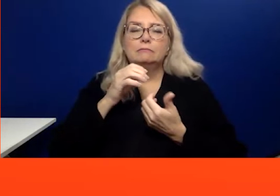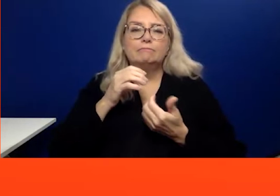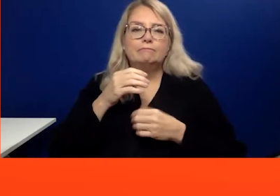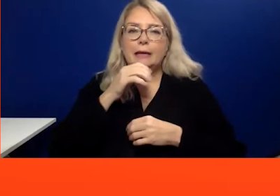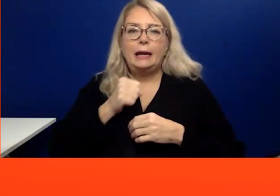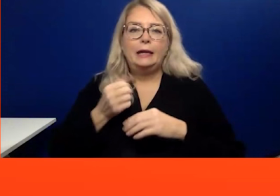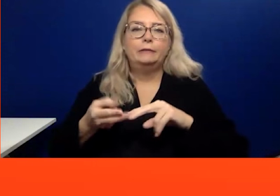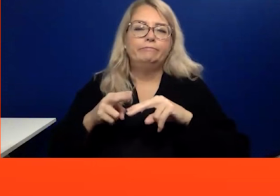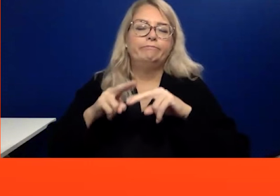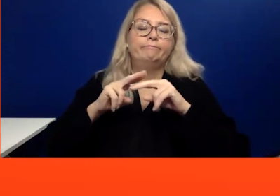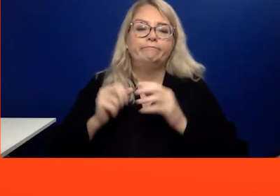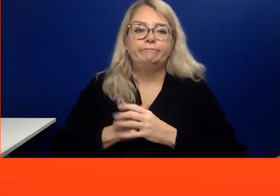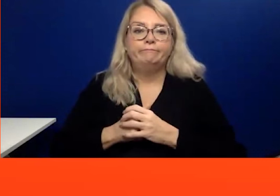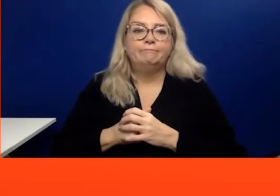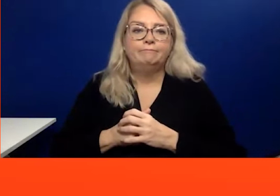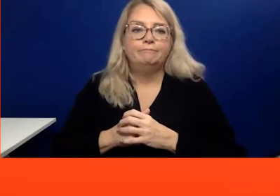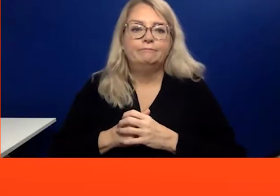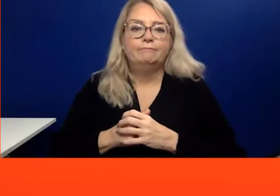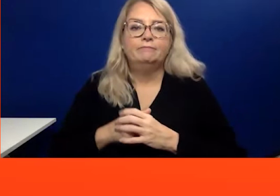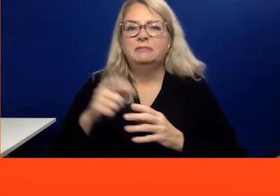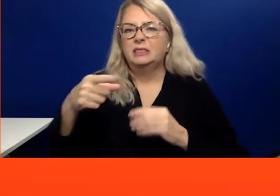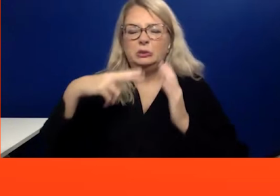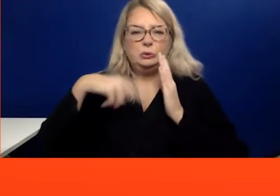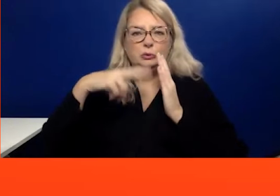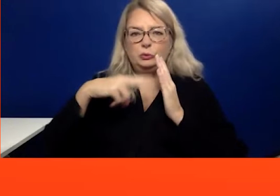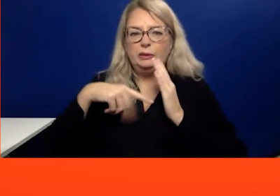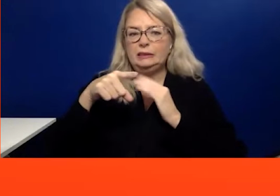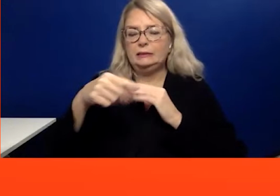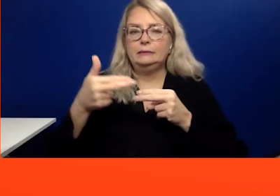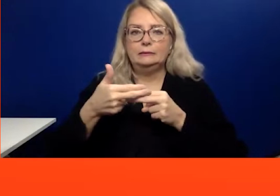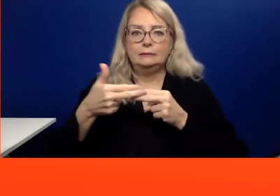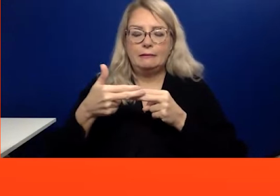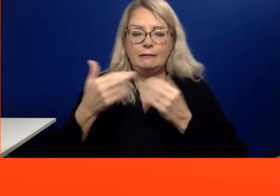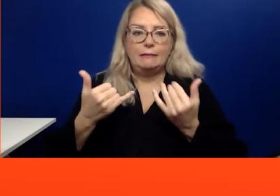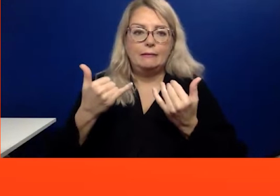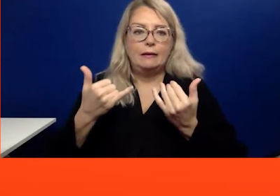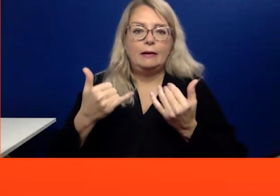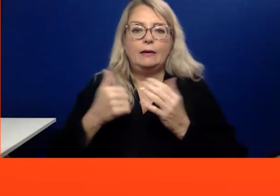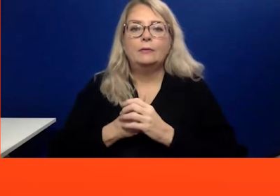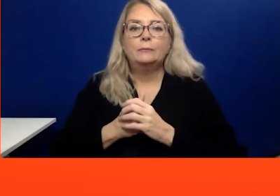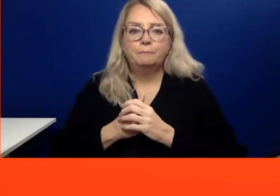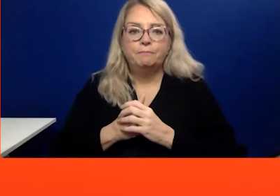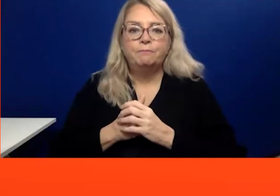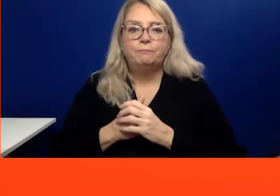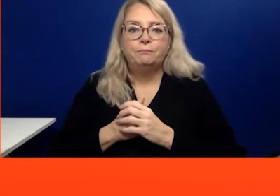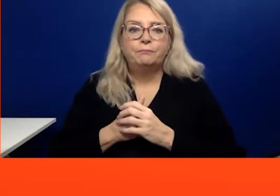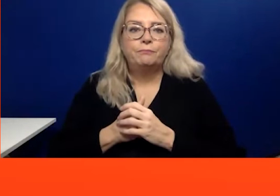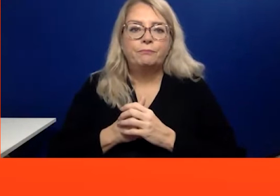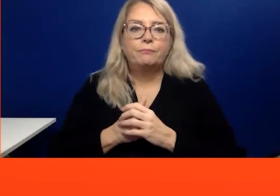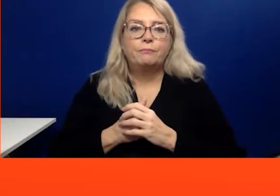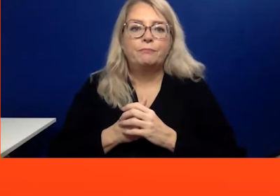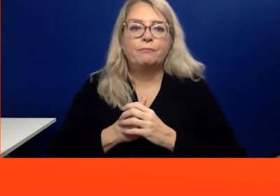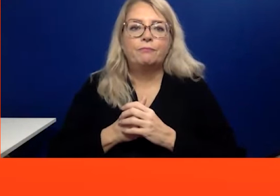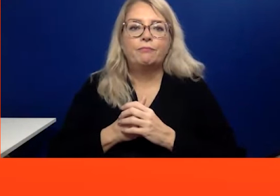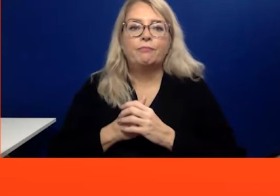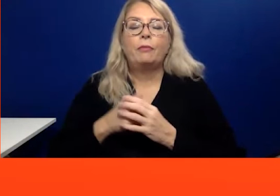adult learner can achieve. They can dive as deep as they wish and might find unparalleled expertise before they are done. Here's